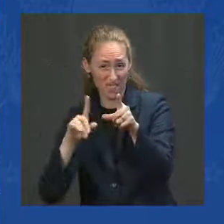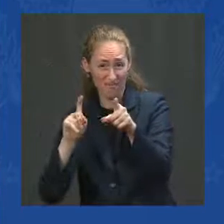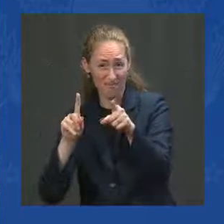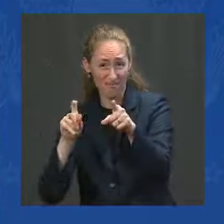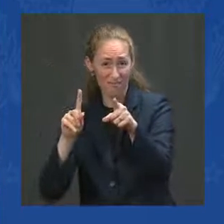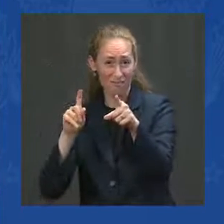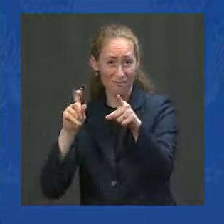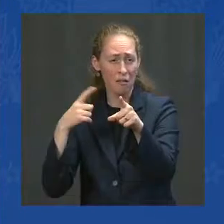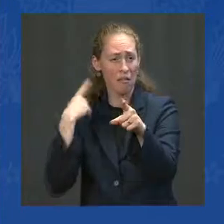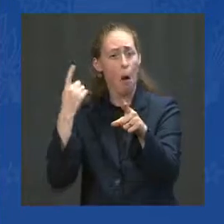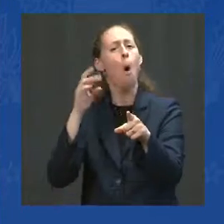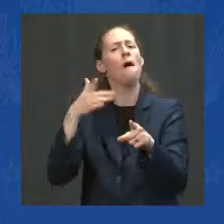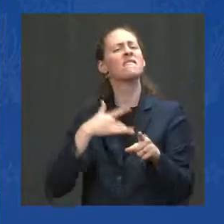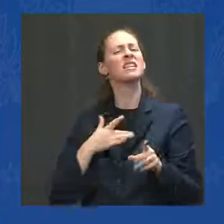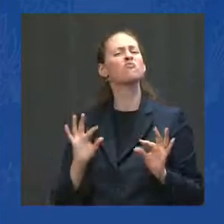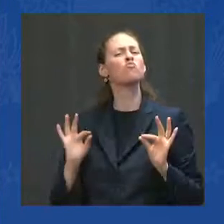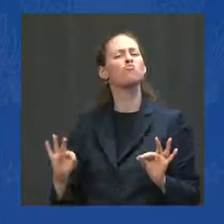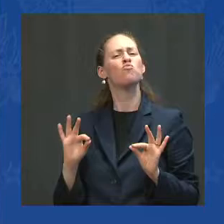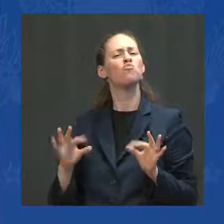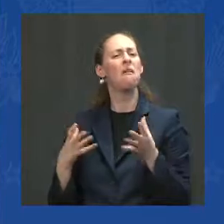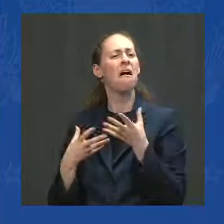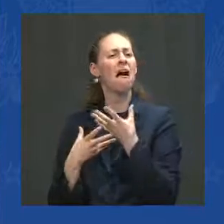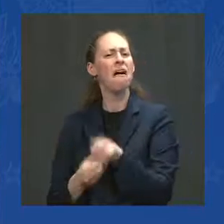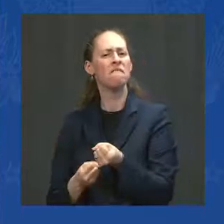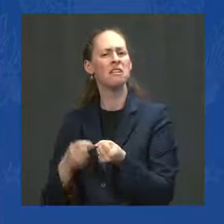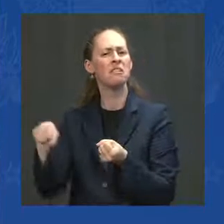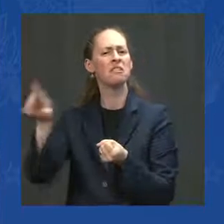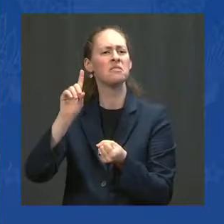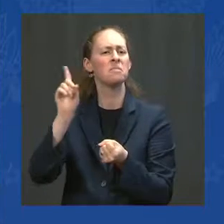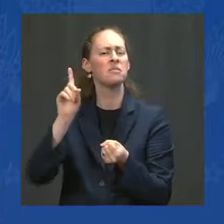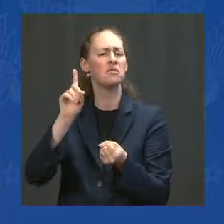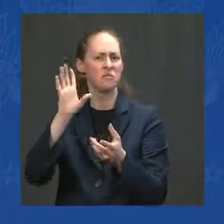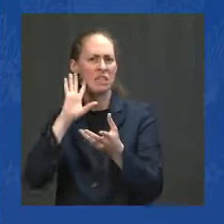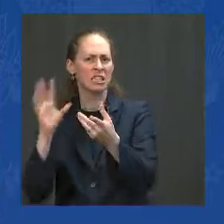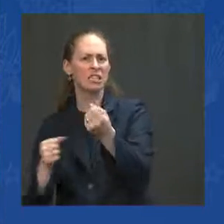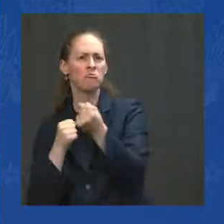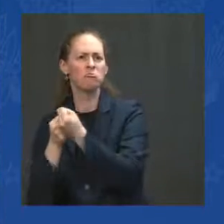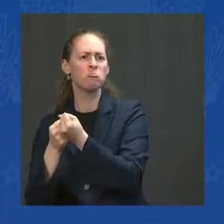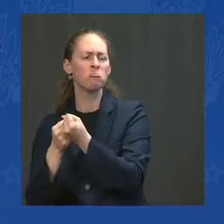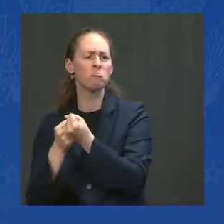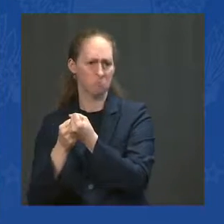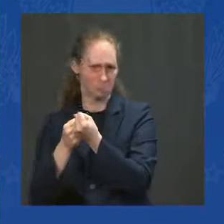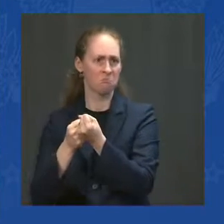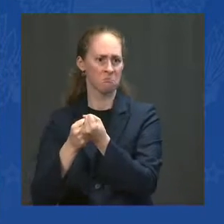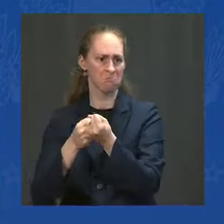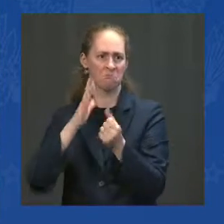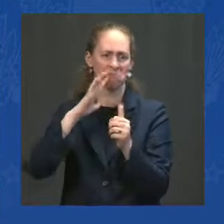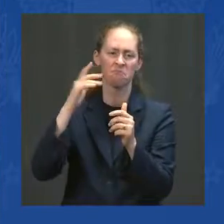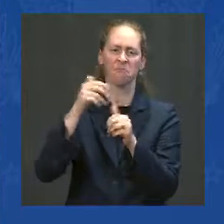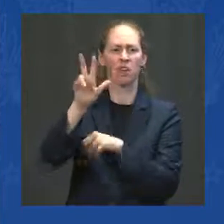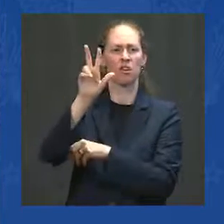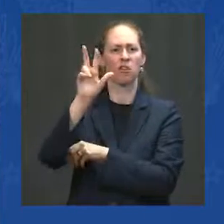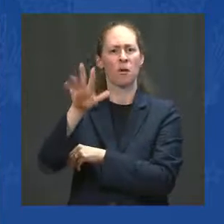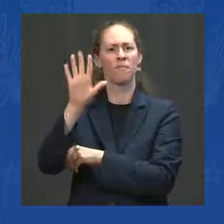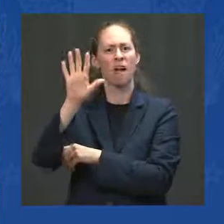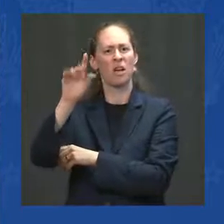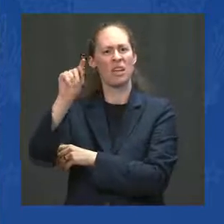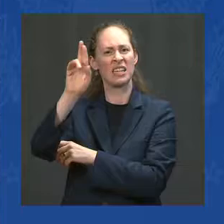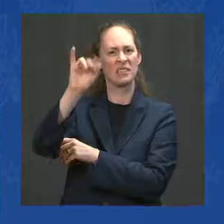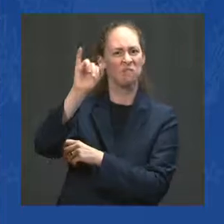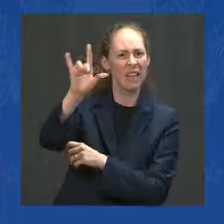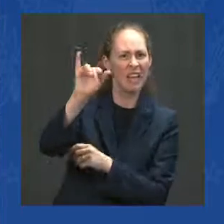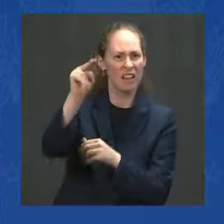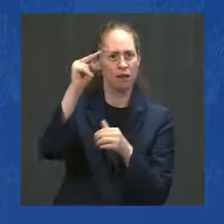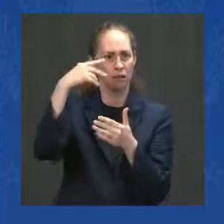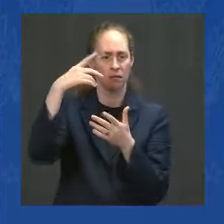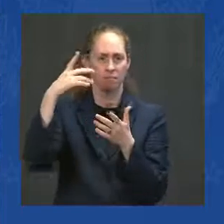confident that you have the support of all the Democrats on board to get this $3.5 trillion package through? I keep